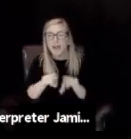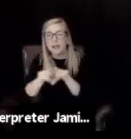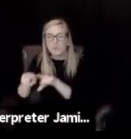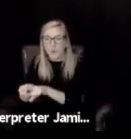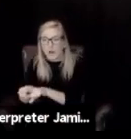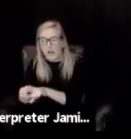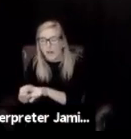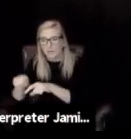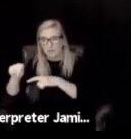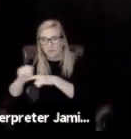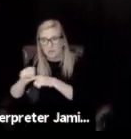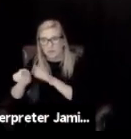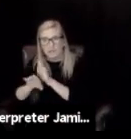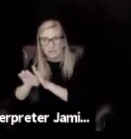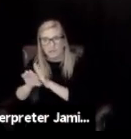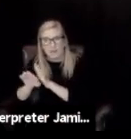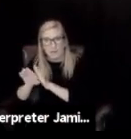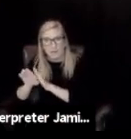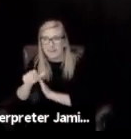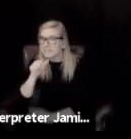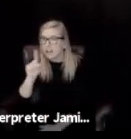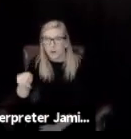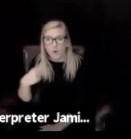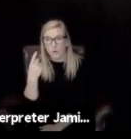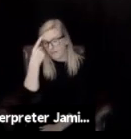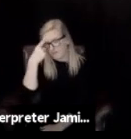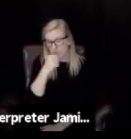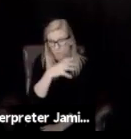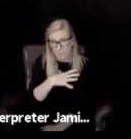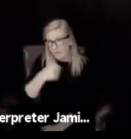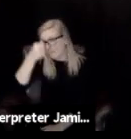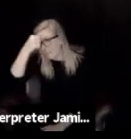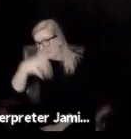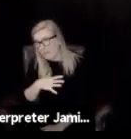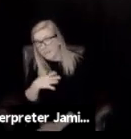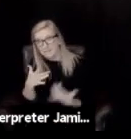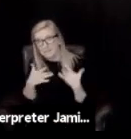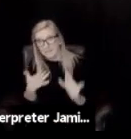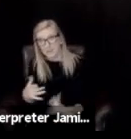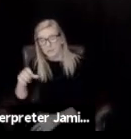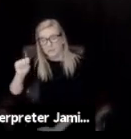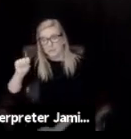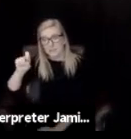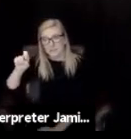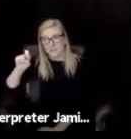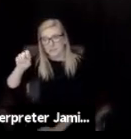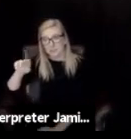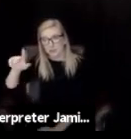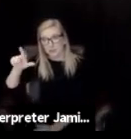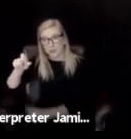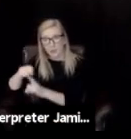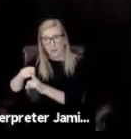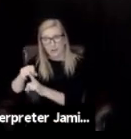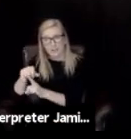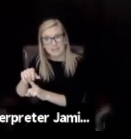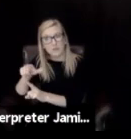development for, and it doesn't just have to be for women, also men are sexually harassed. In fact, 27% of men